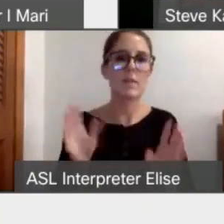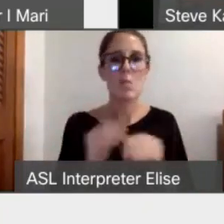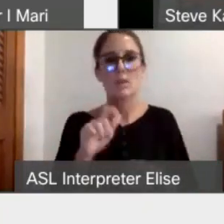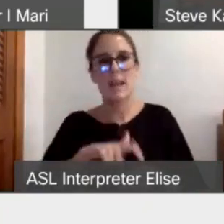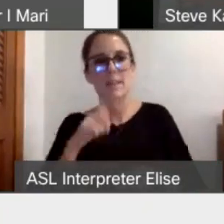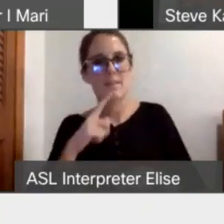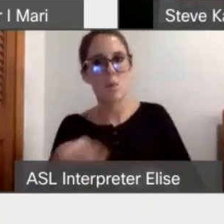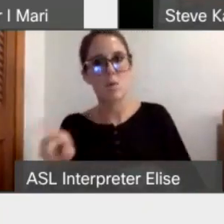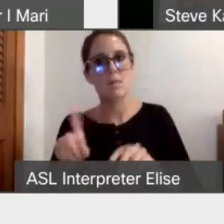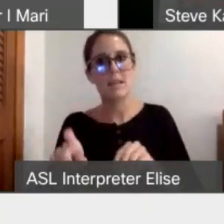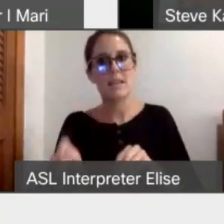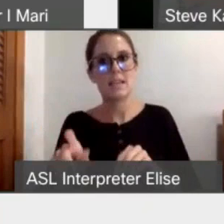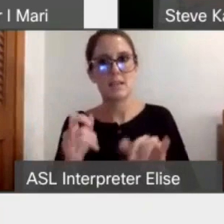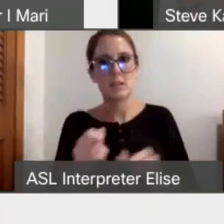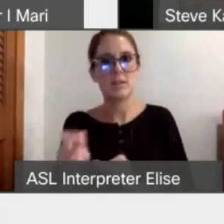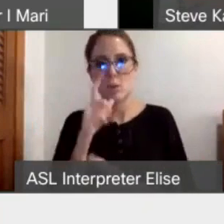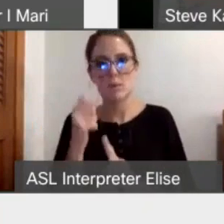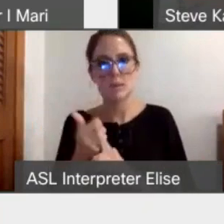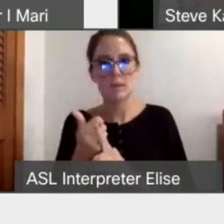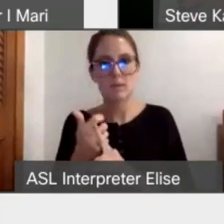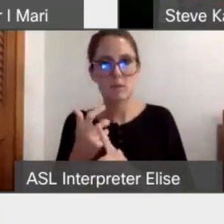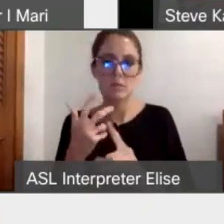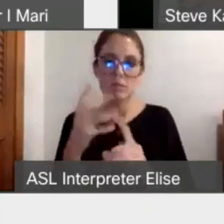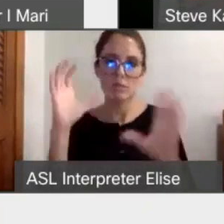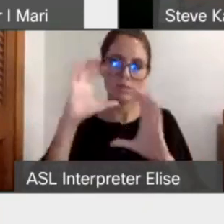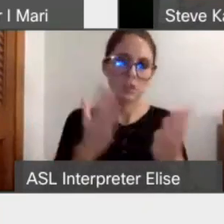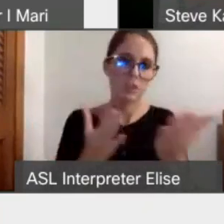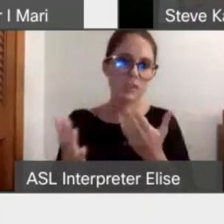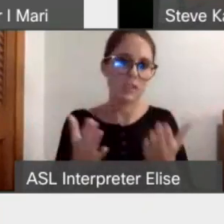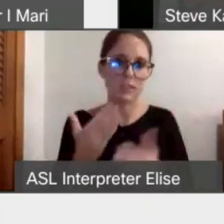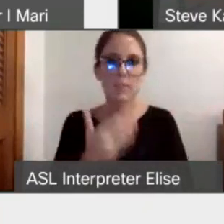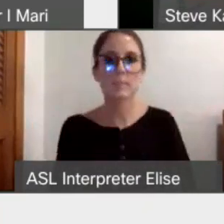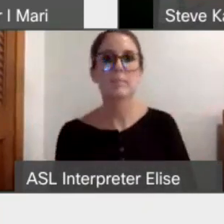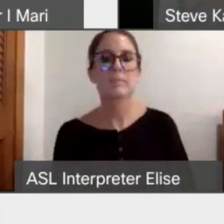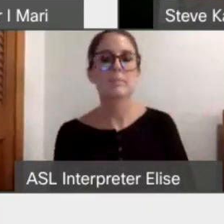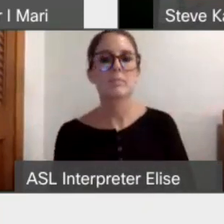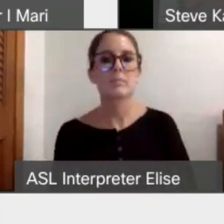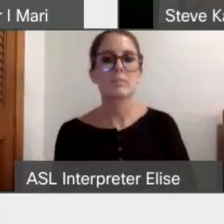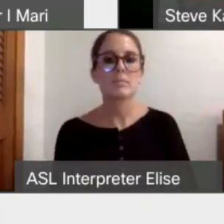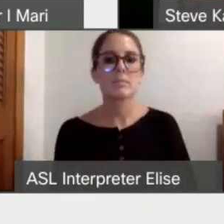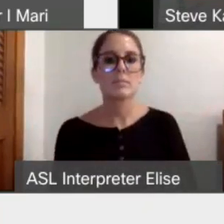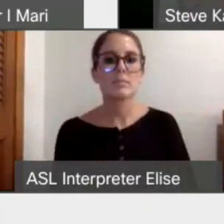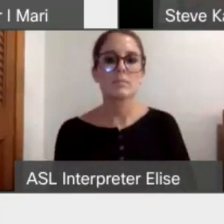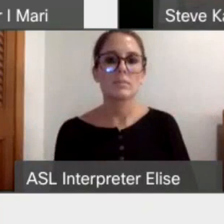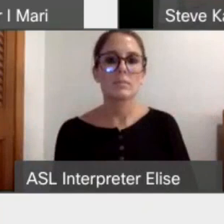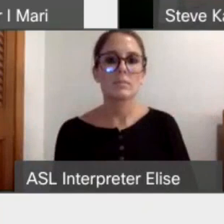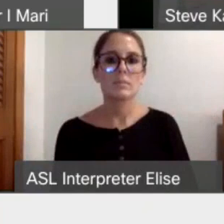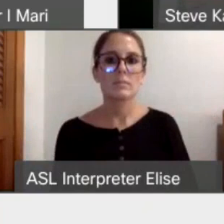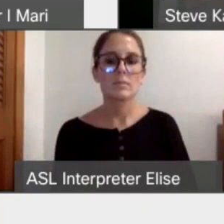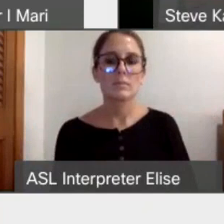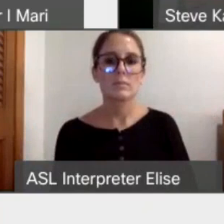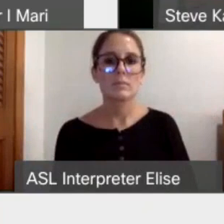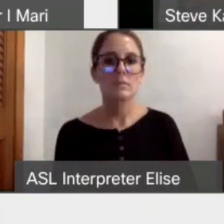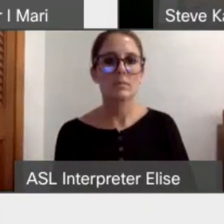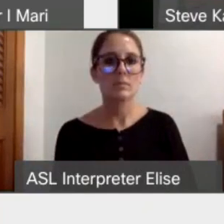needs of individuals that are seeking services. Thank you. It's